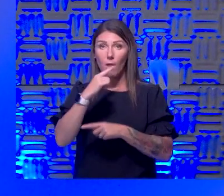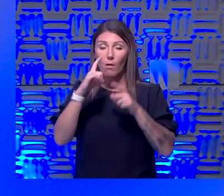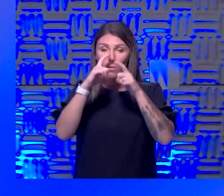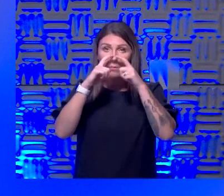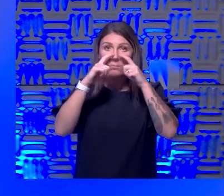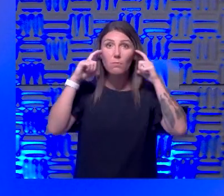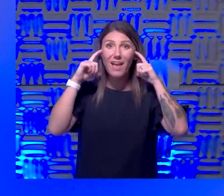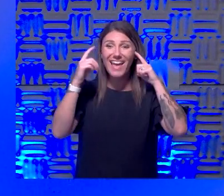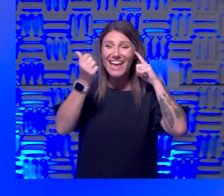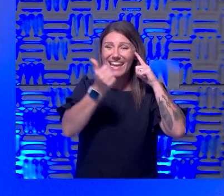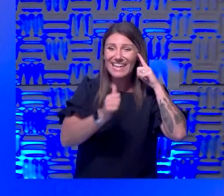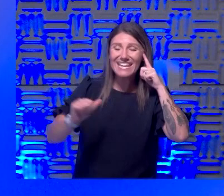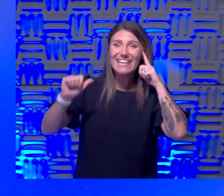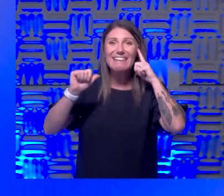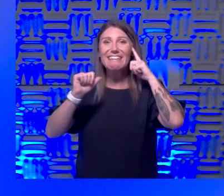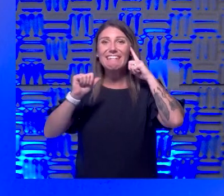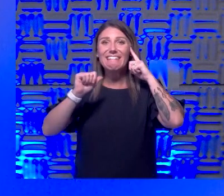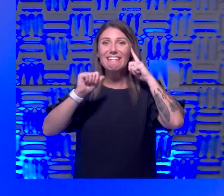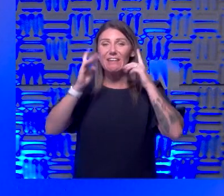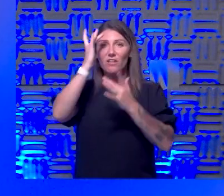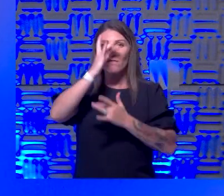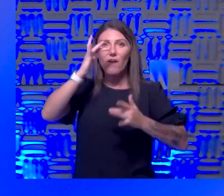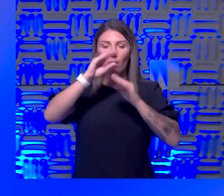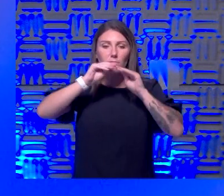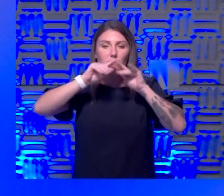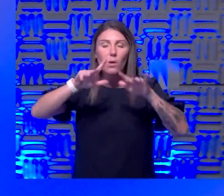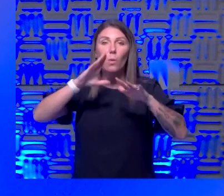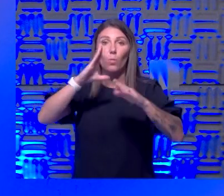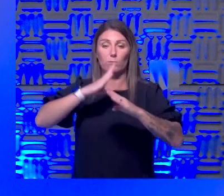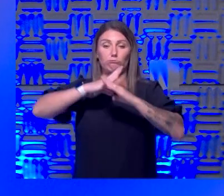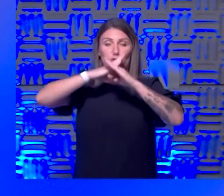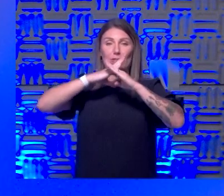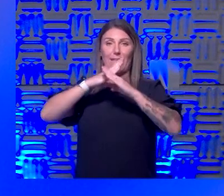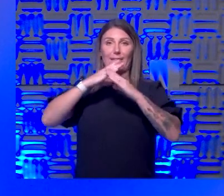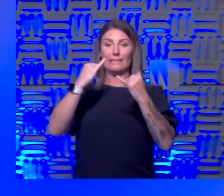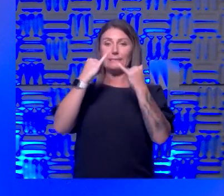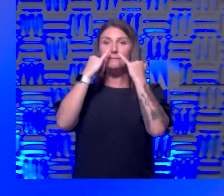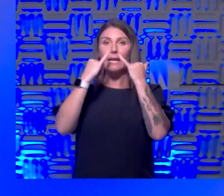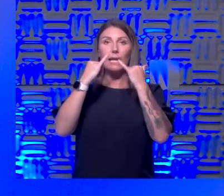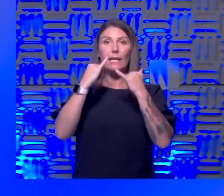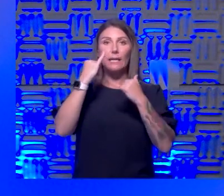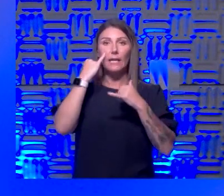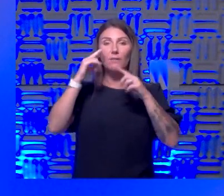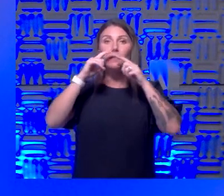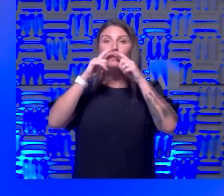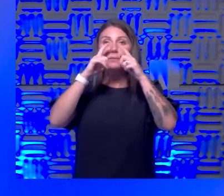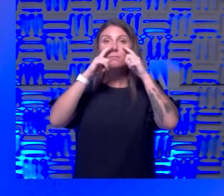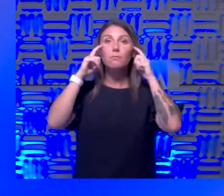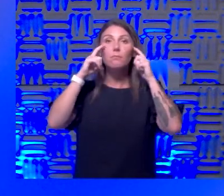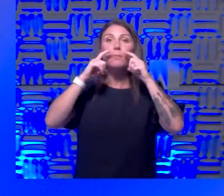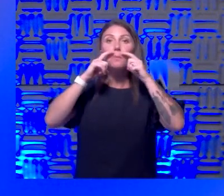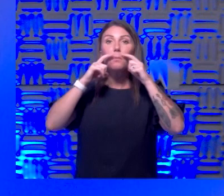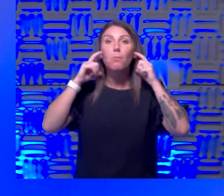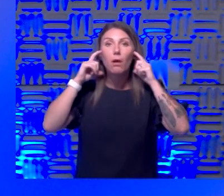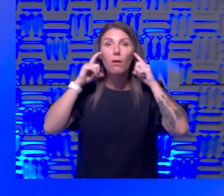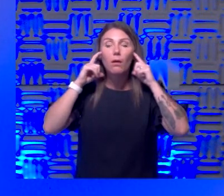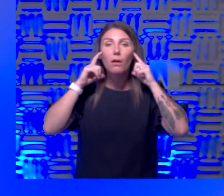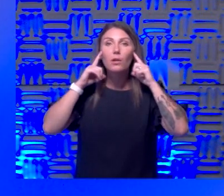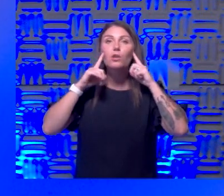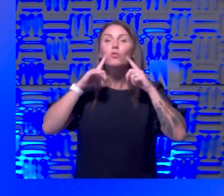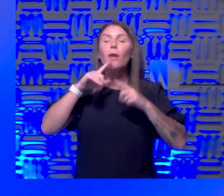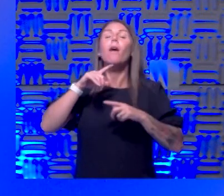any virus that's expelled. That will act as a barrier there. Obviously, if you have it below your nose, you're missing one half of that, so you can